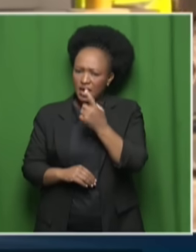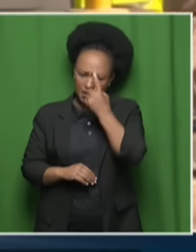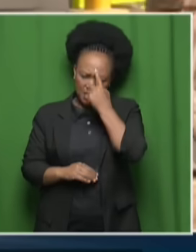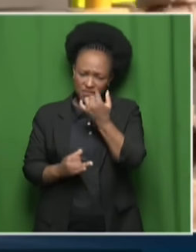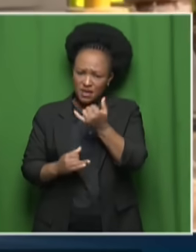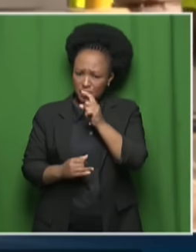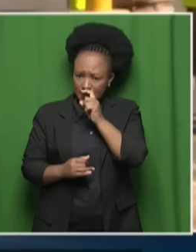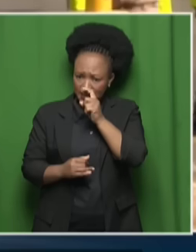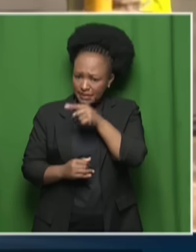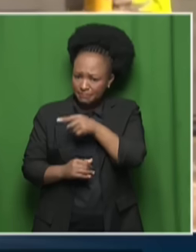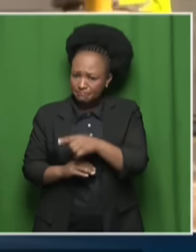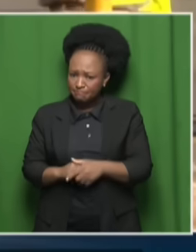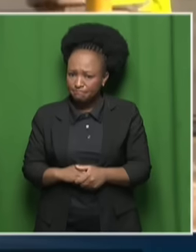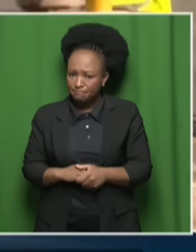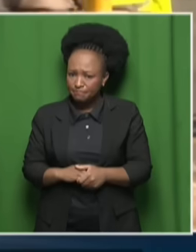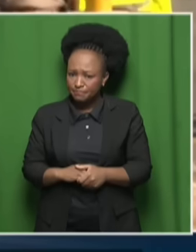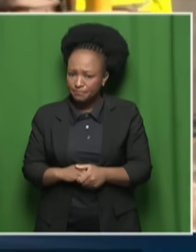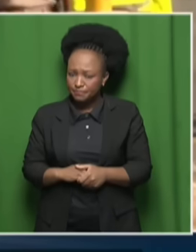now.